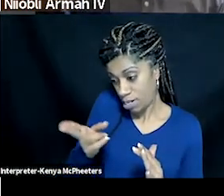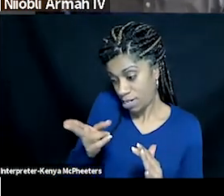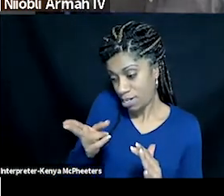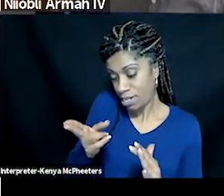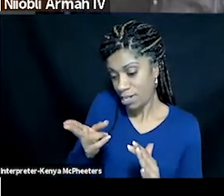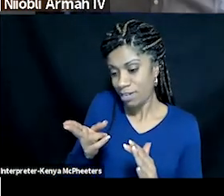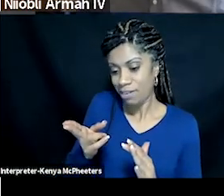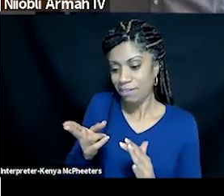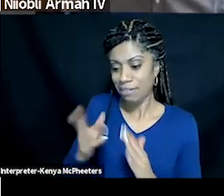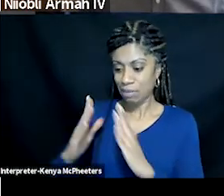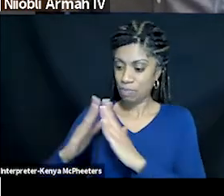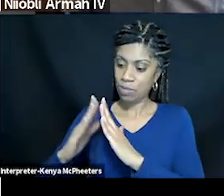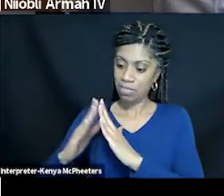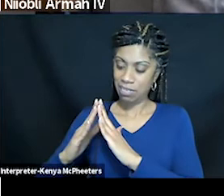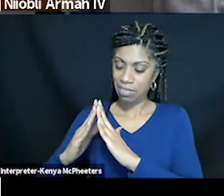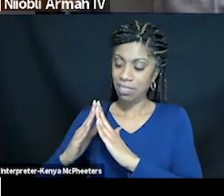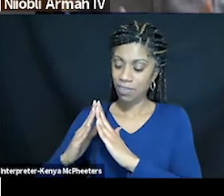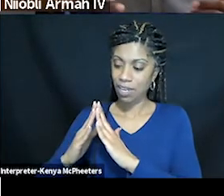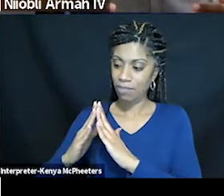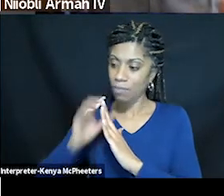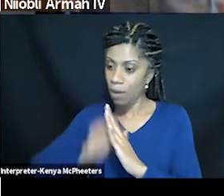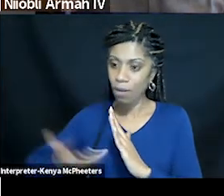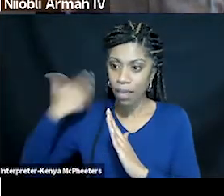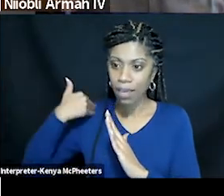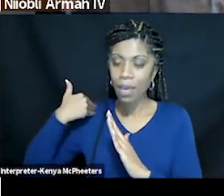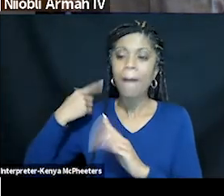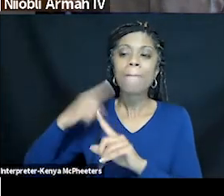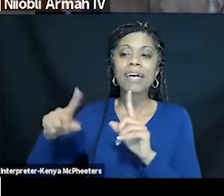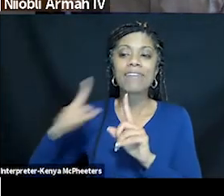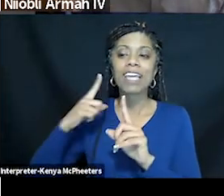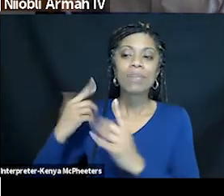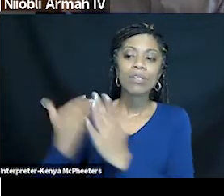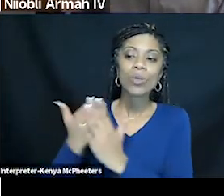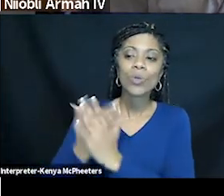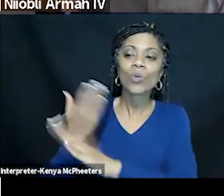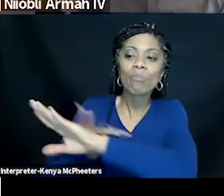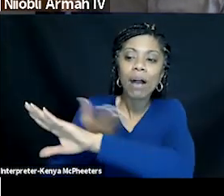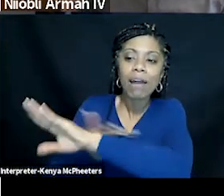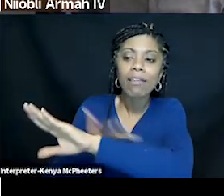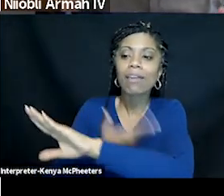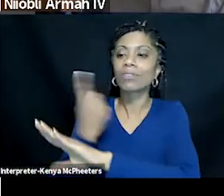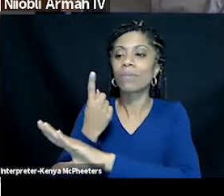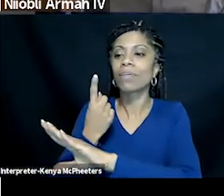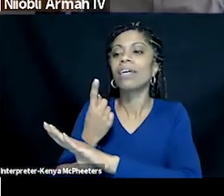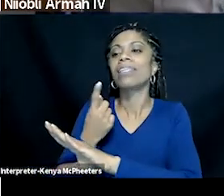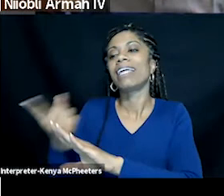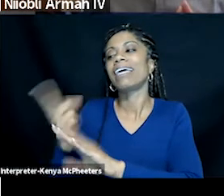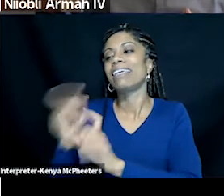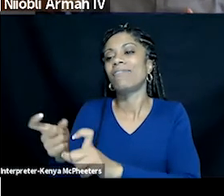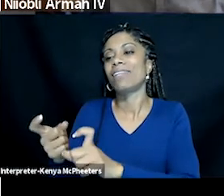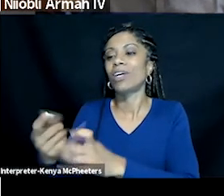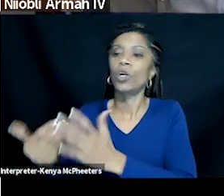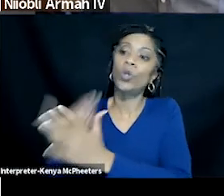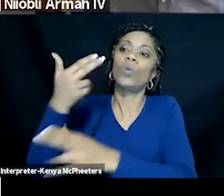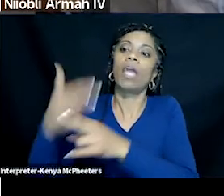neighborhood, you know, based off recent development trends. Even just doing a little bit more history or fact finding, you know, if your leader is going